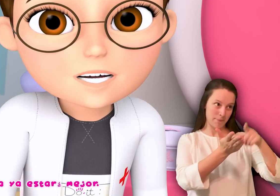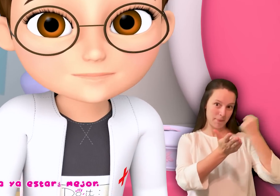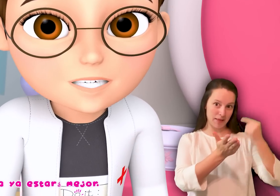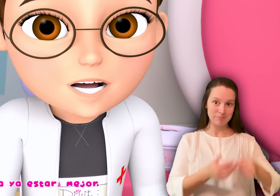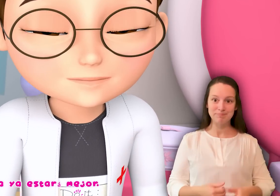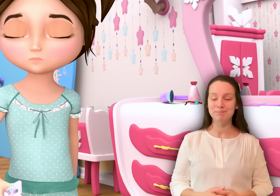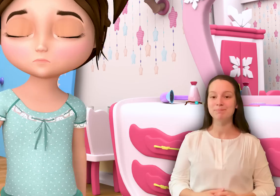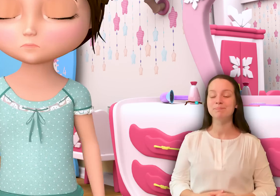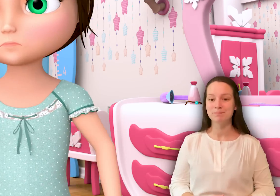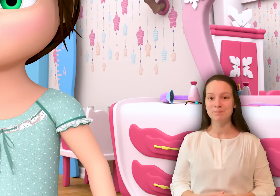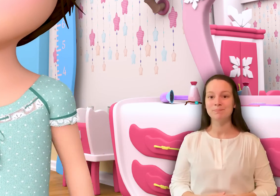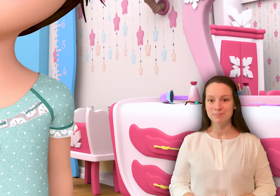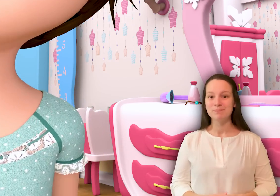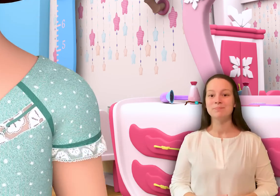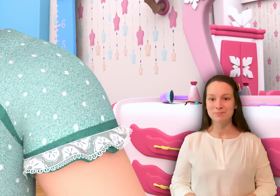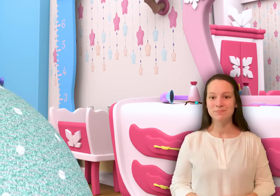bill bill